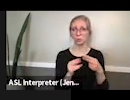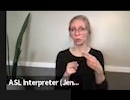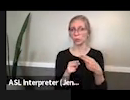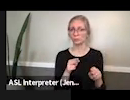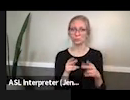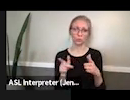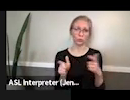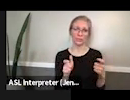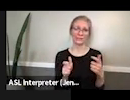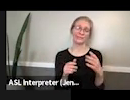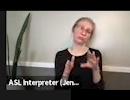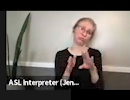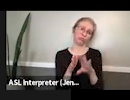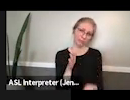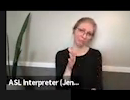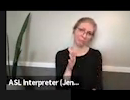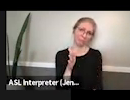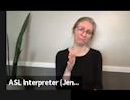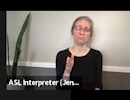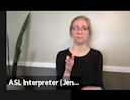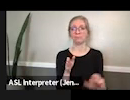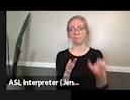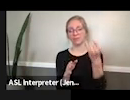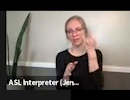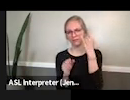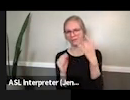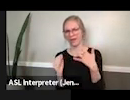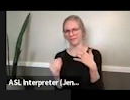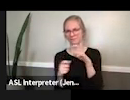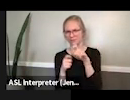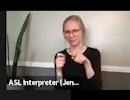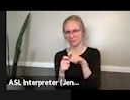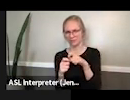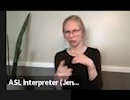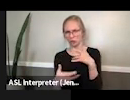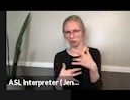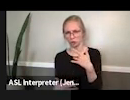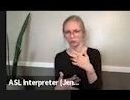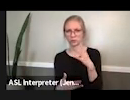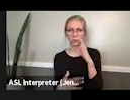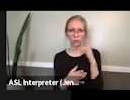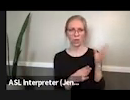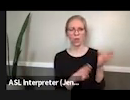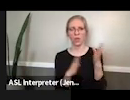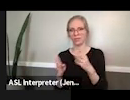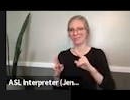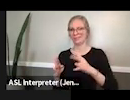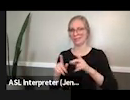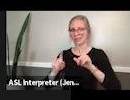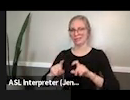right. Then if they have some concerns, sometimes they'll turn around and then they will do a second test with the